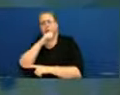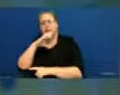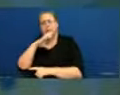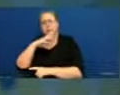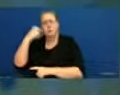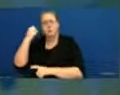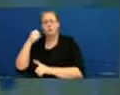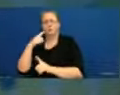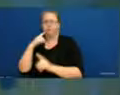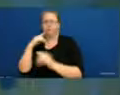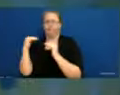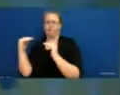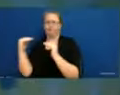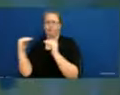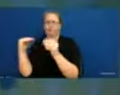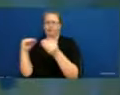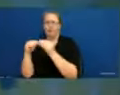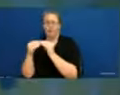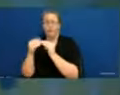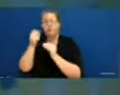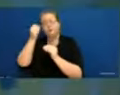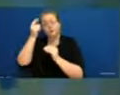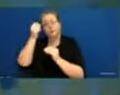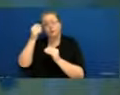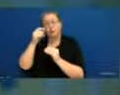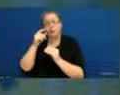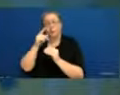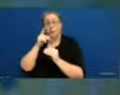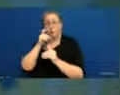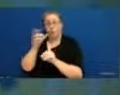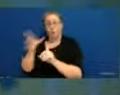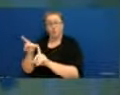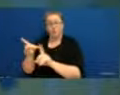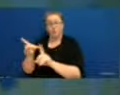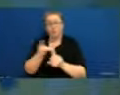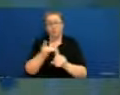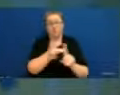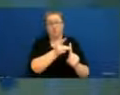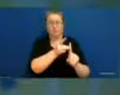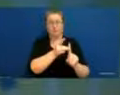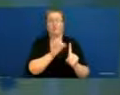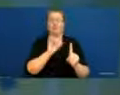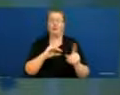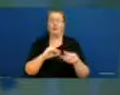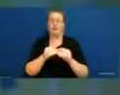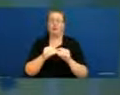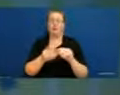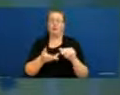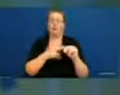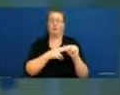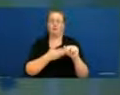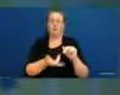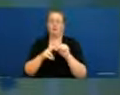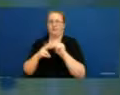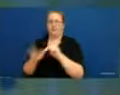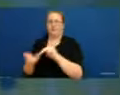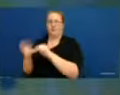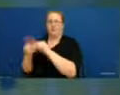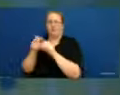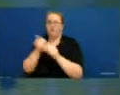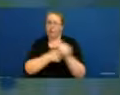it's staying relatively steady. But what we are seeing is an increase in test positivity in each age group,